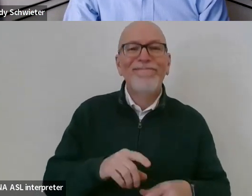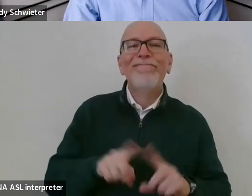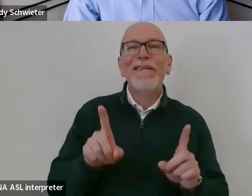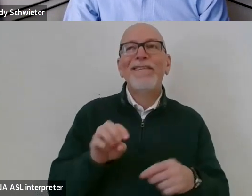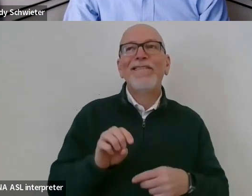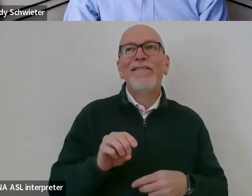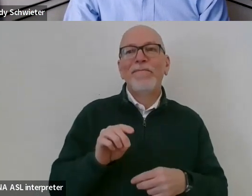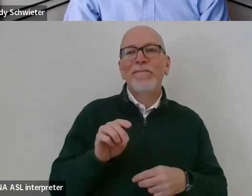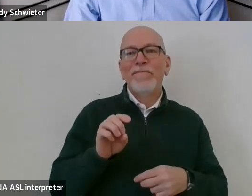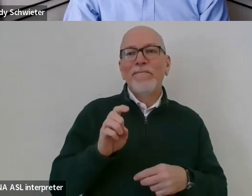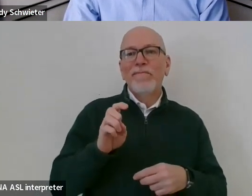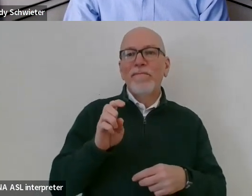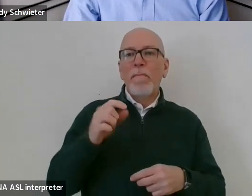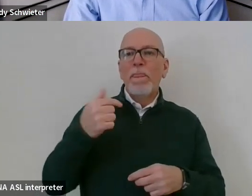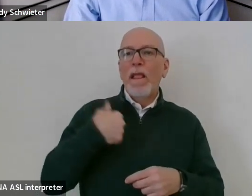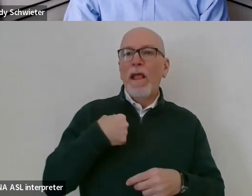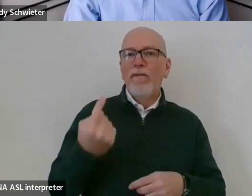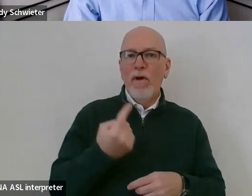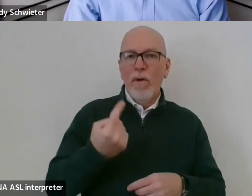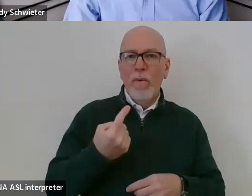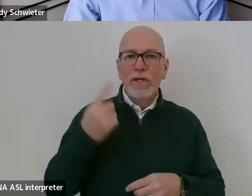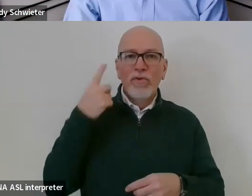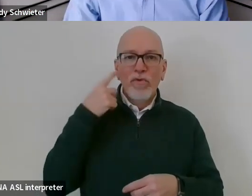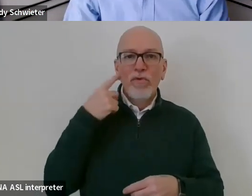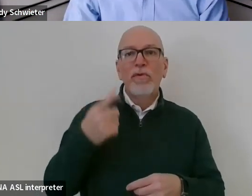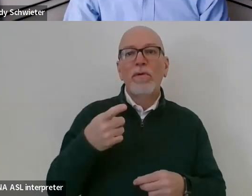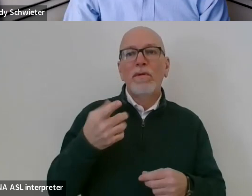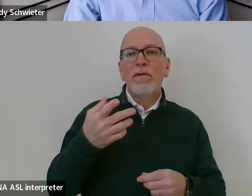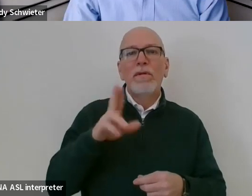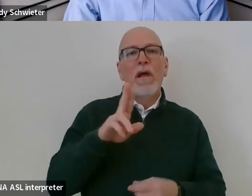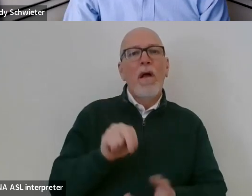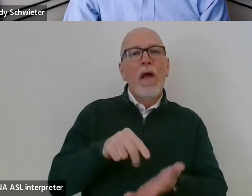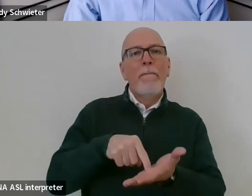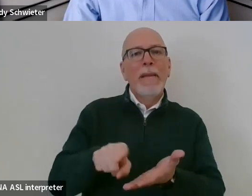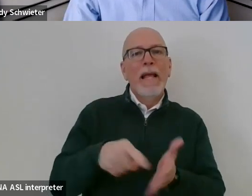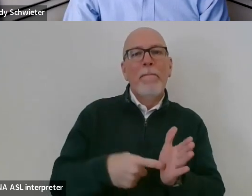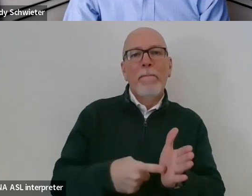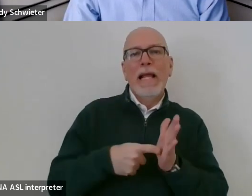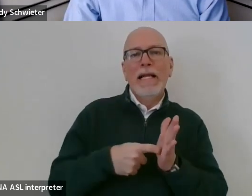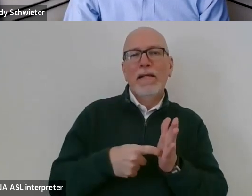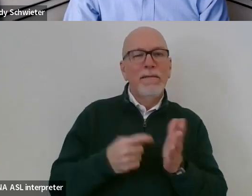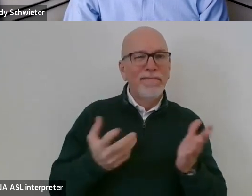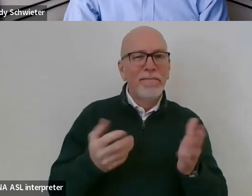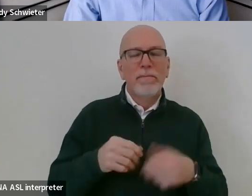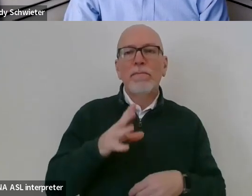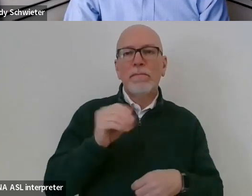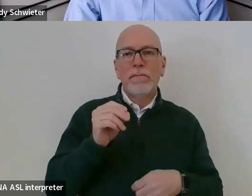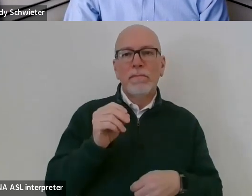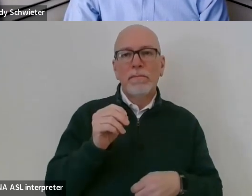But that I've always heard it's an unpaid mandate, you know,